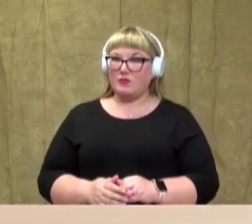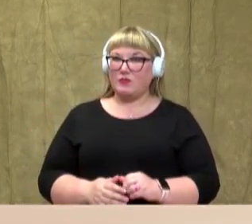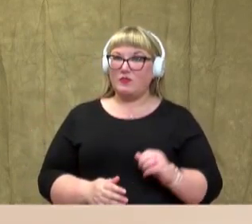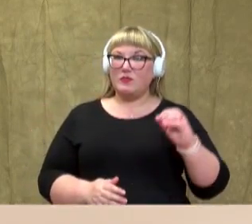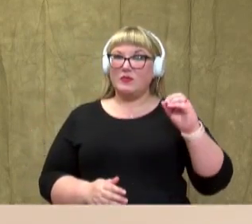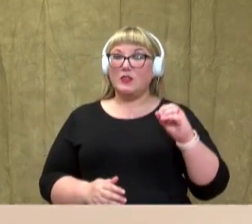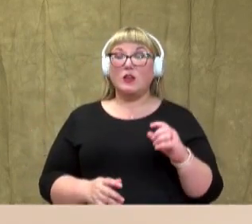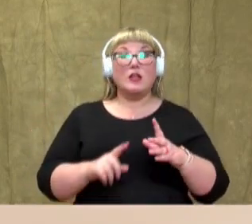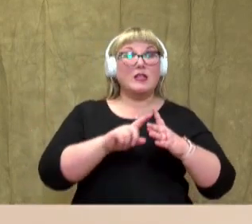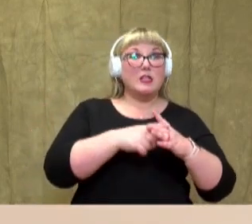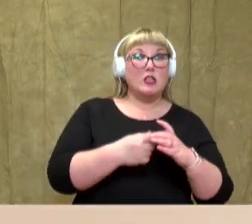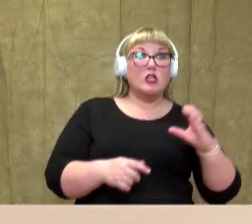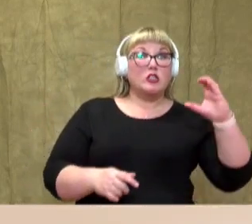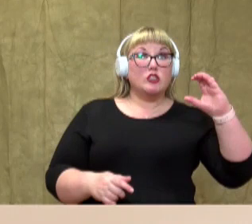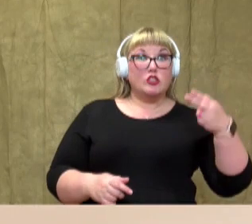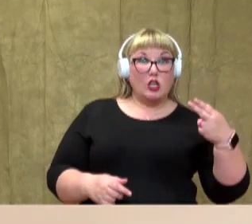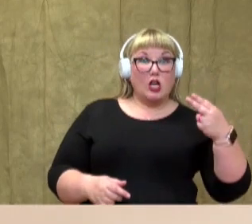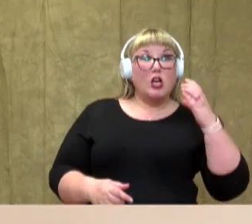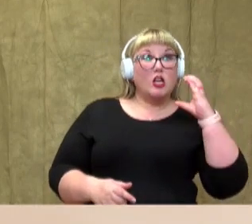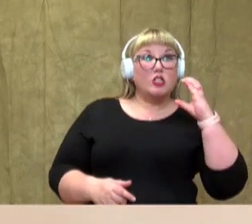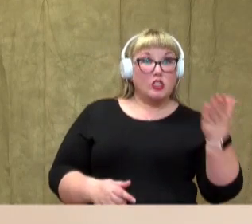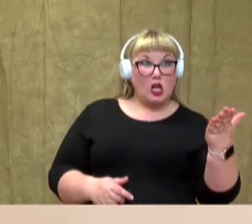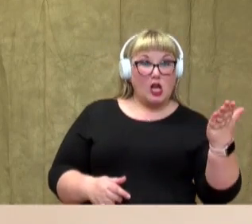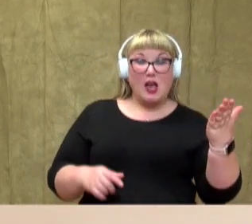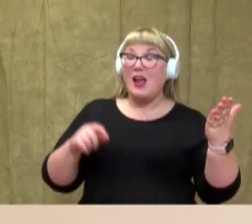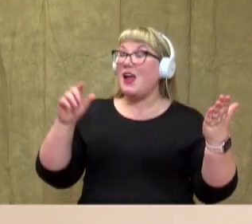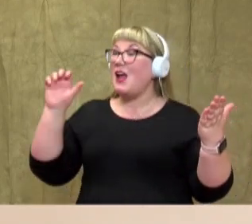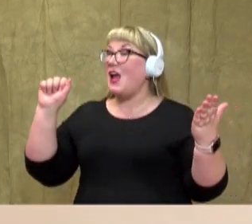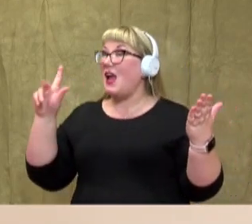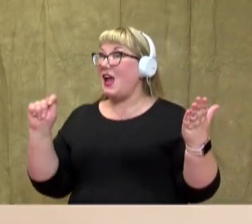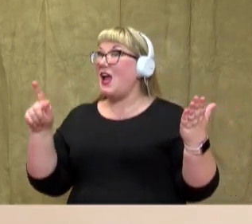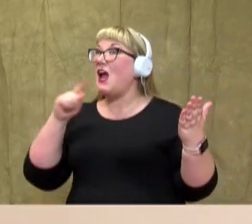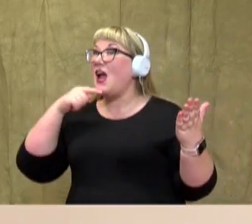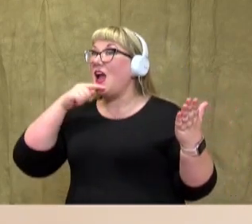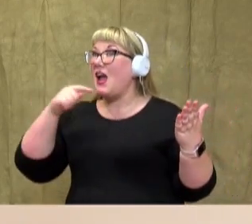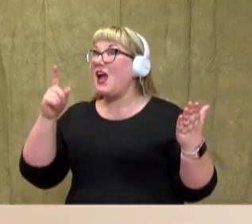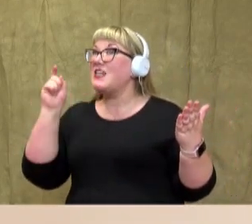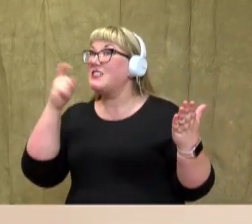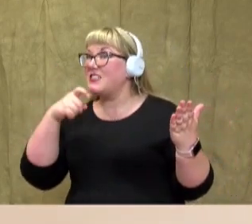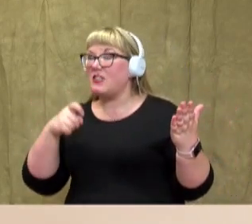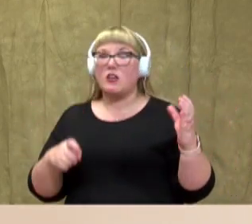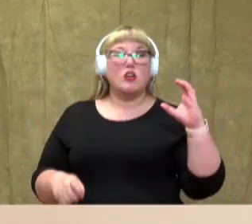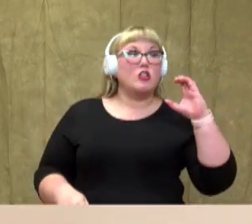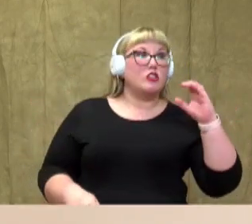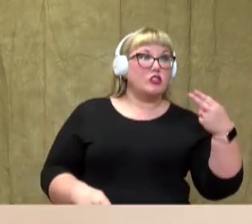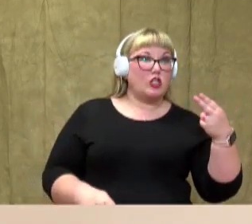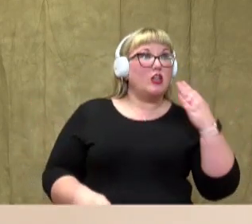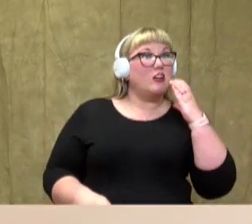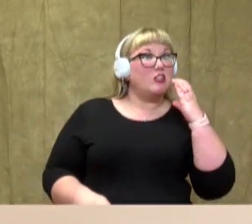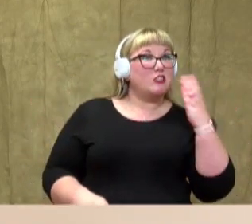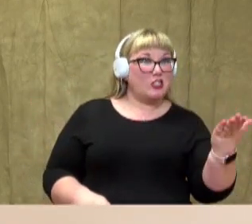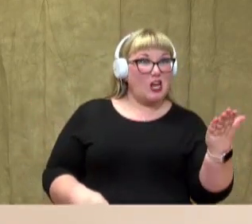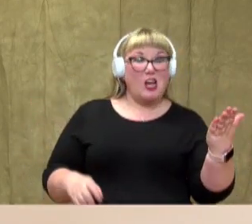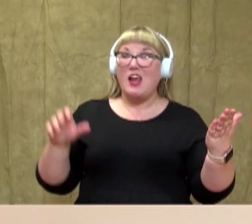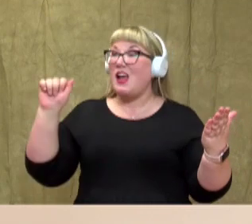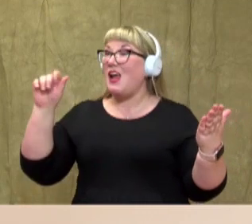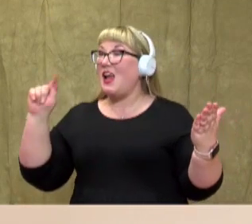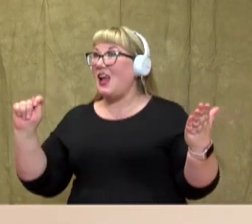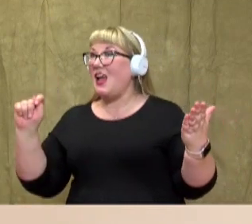go. Start blending. Ch, at, ch, at,